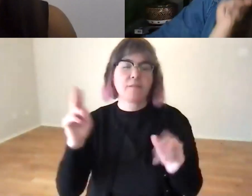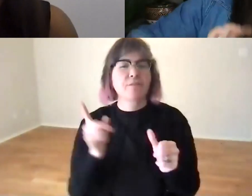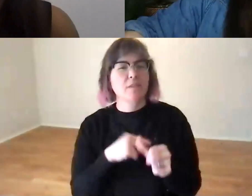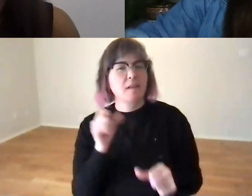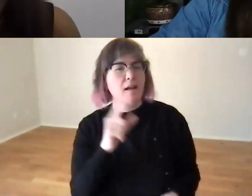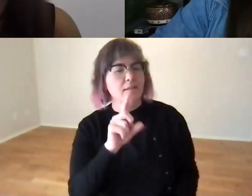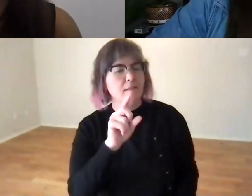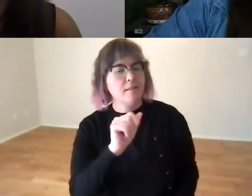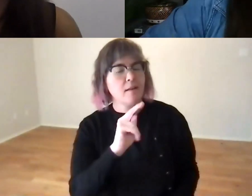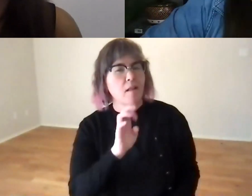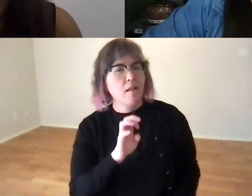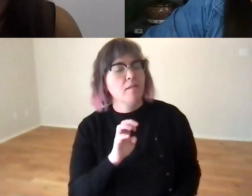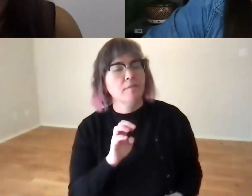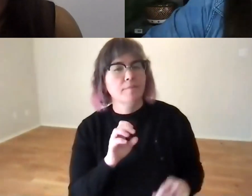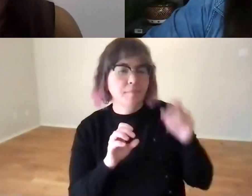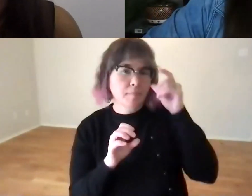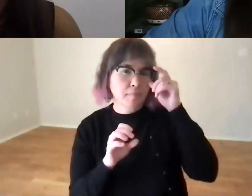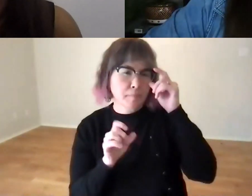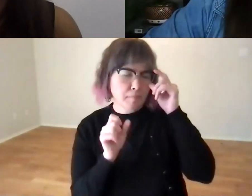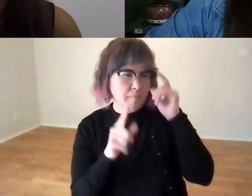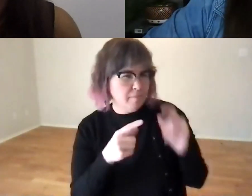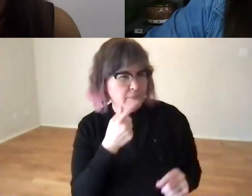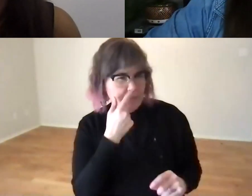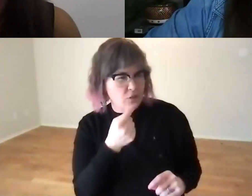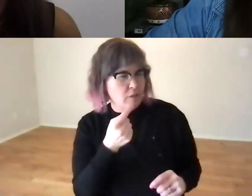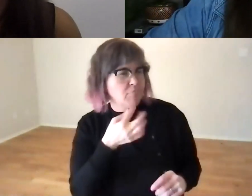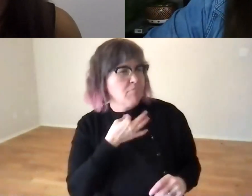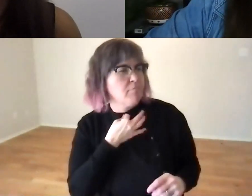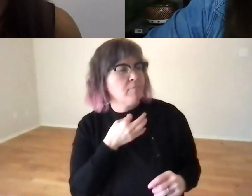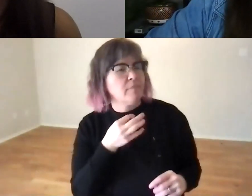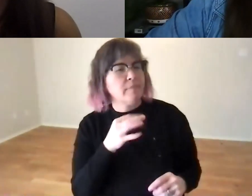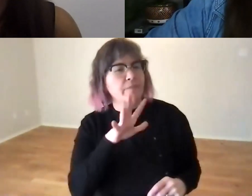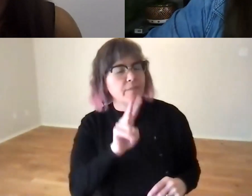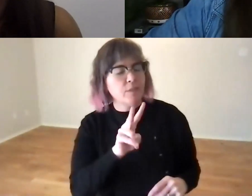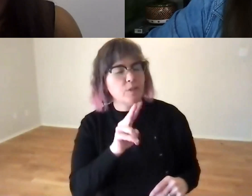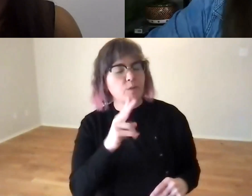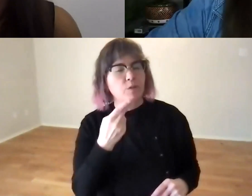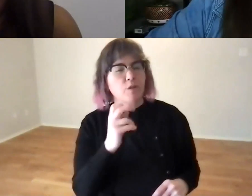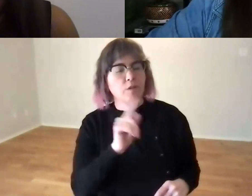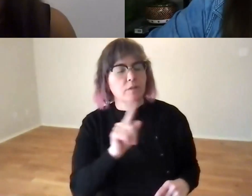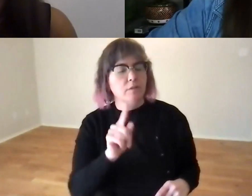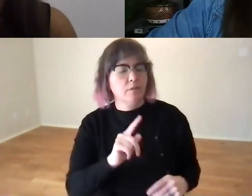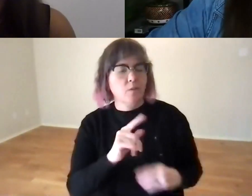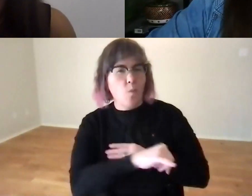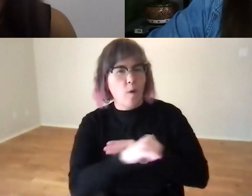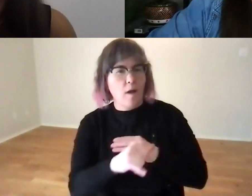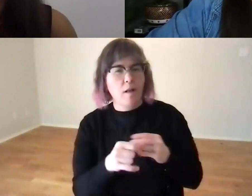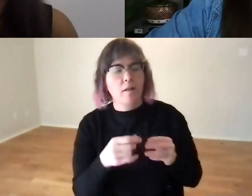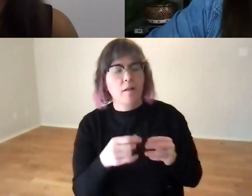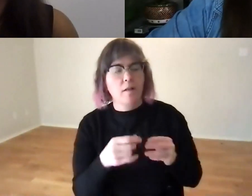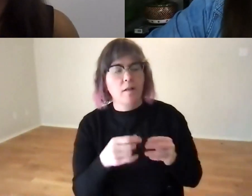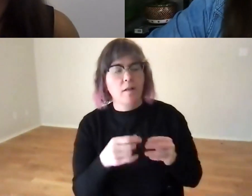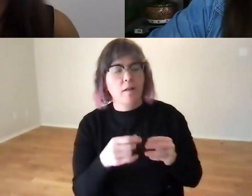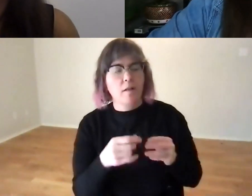from Danielle Wilhelm. I'm interested to know about the 52 Hertz whale, which is also known as the loneliest whale